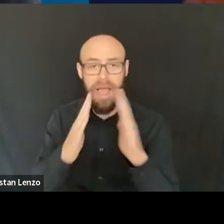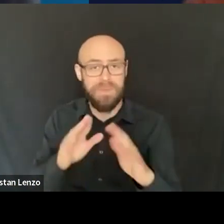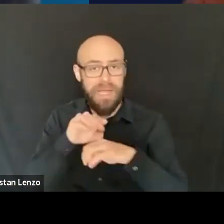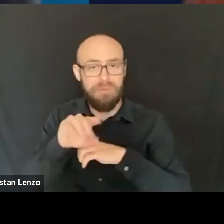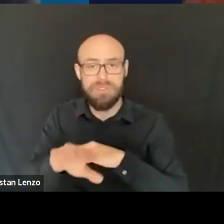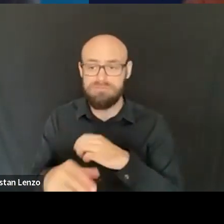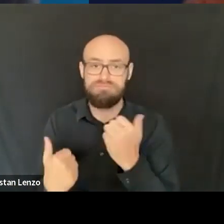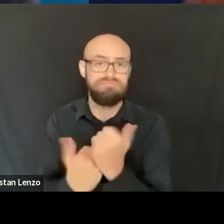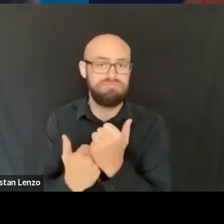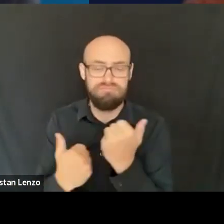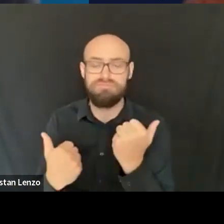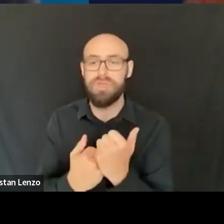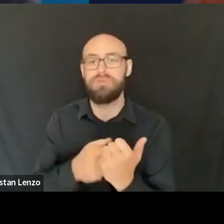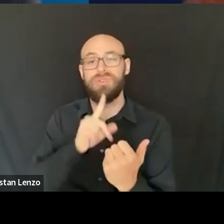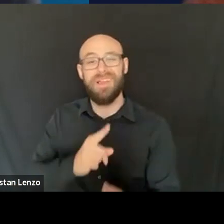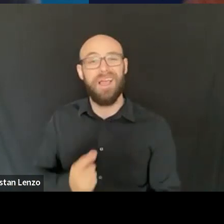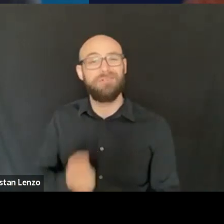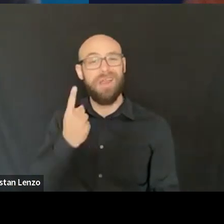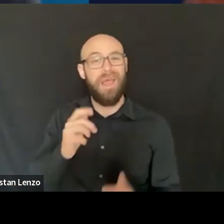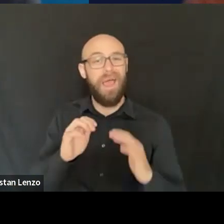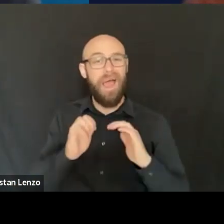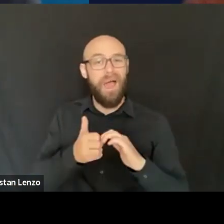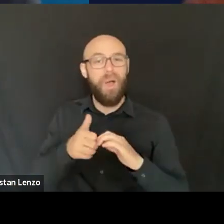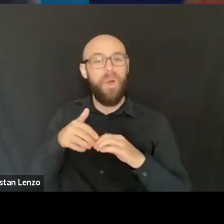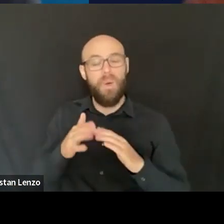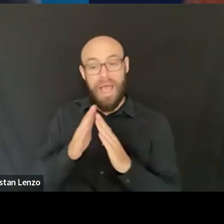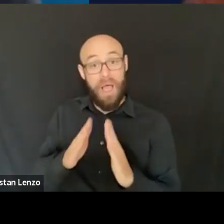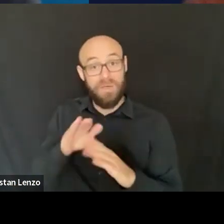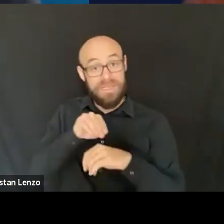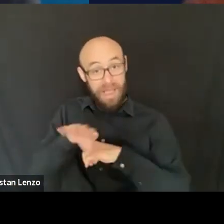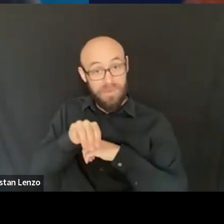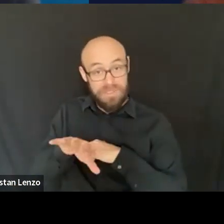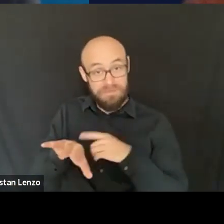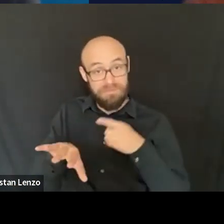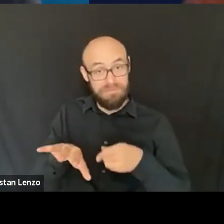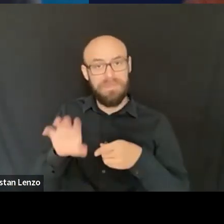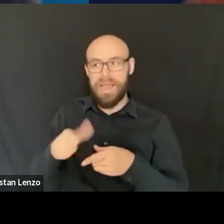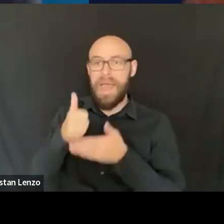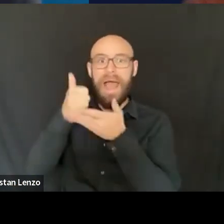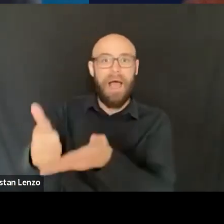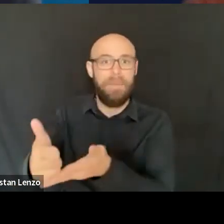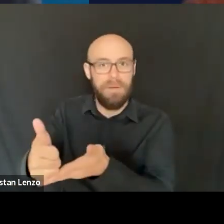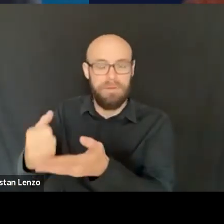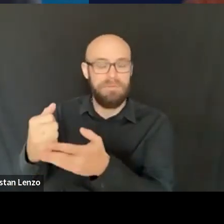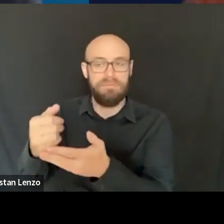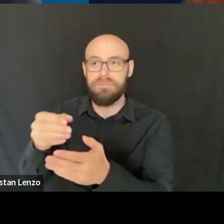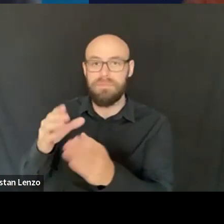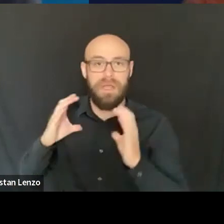really understanding how housing counseling can help consumers, whether they're